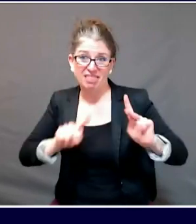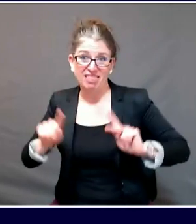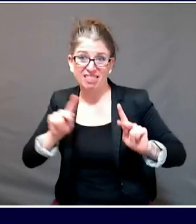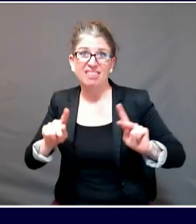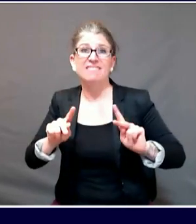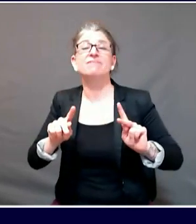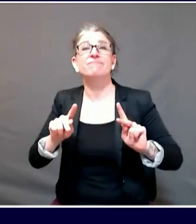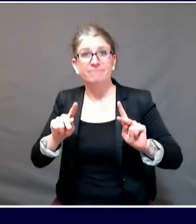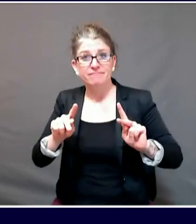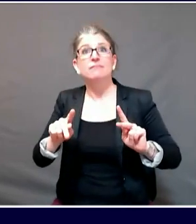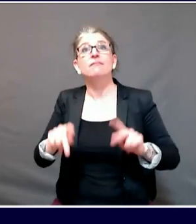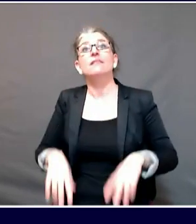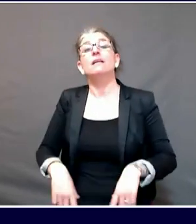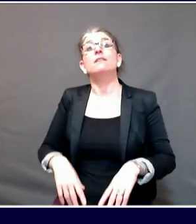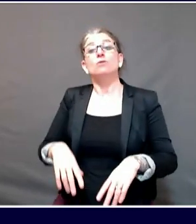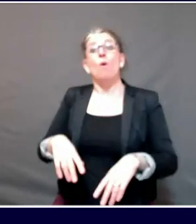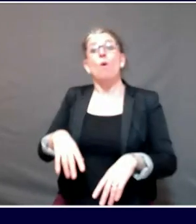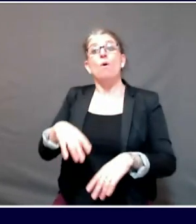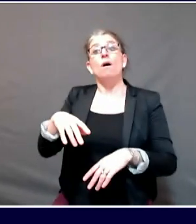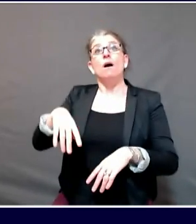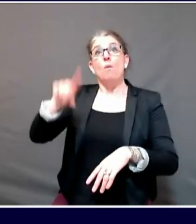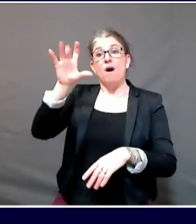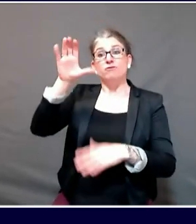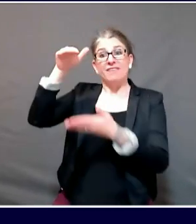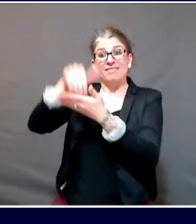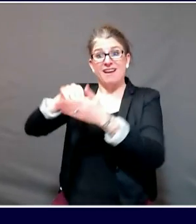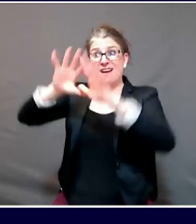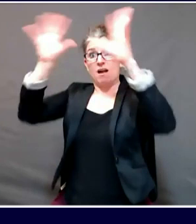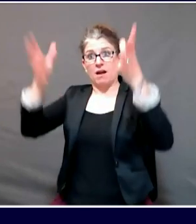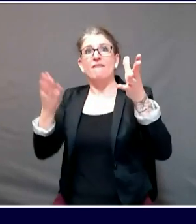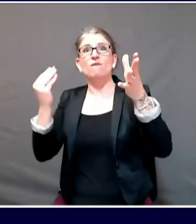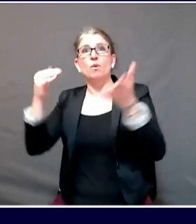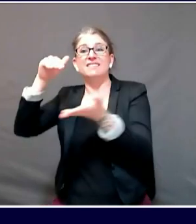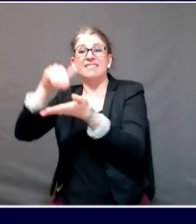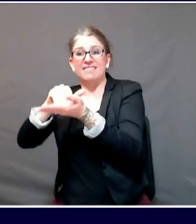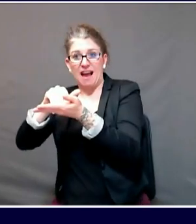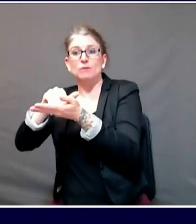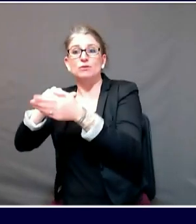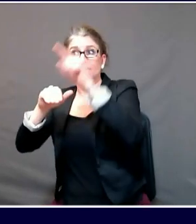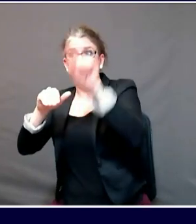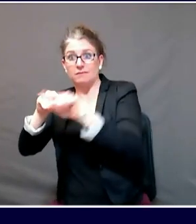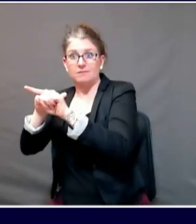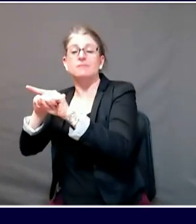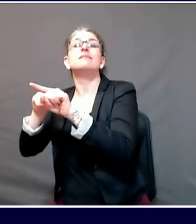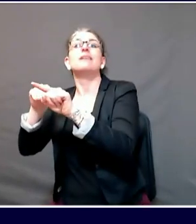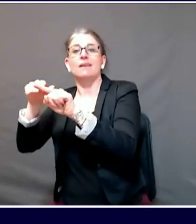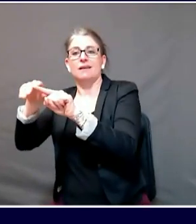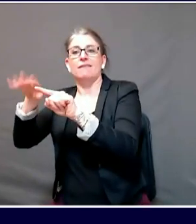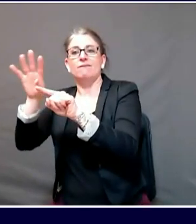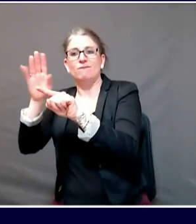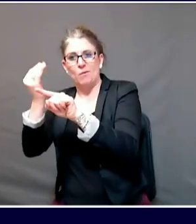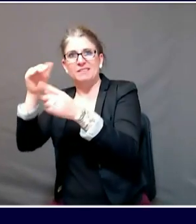had 259 individuals who have died with COVID-19 in Maine, and cumulatively,